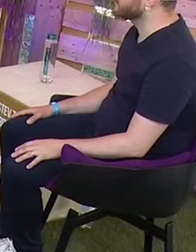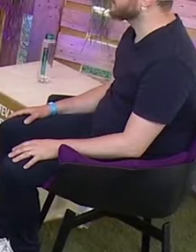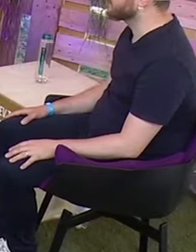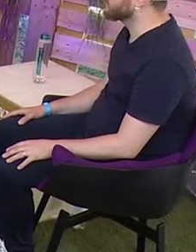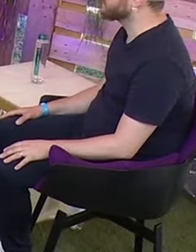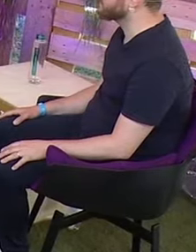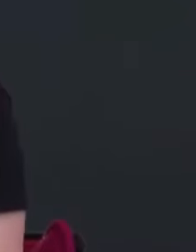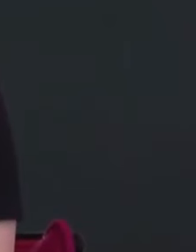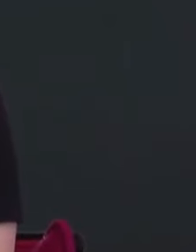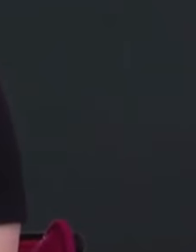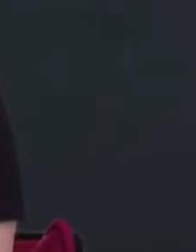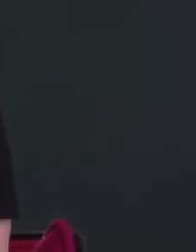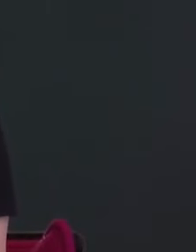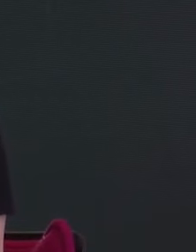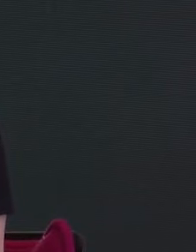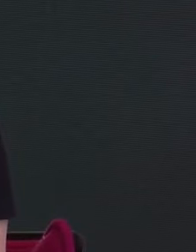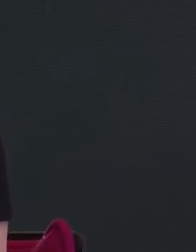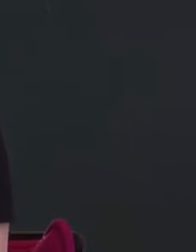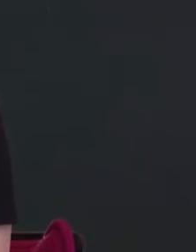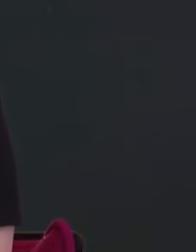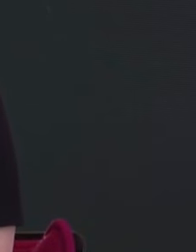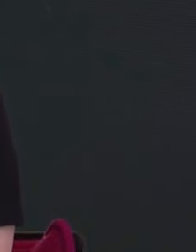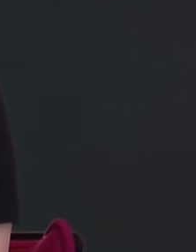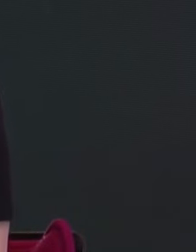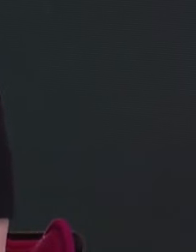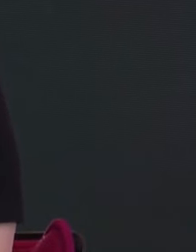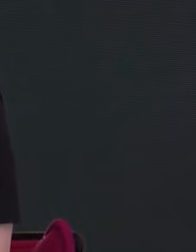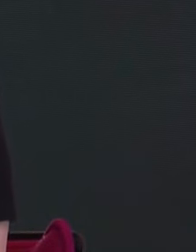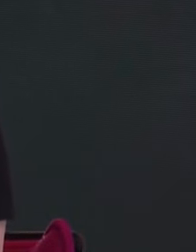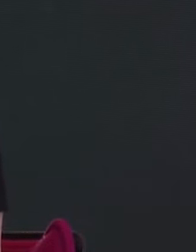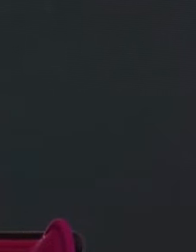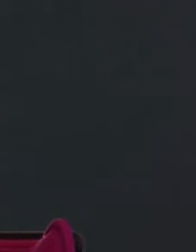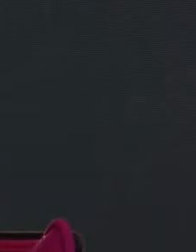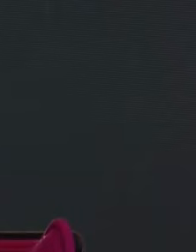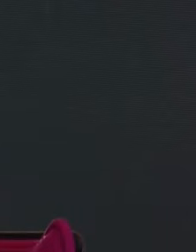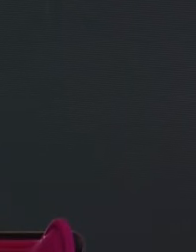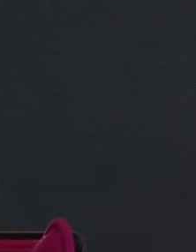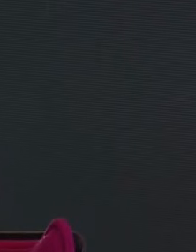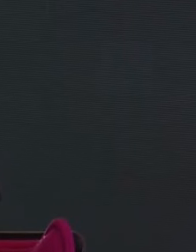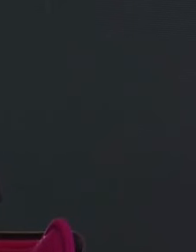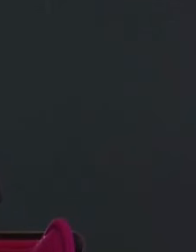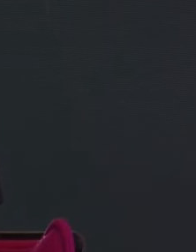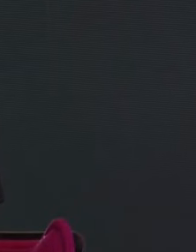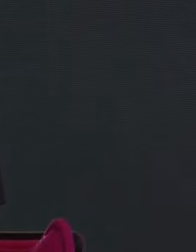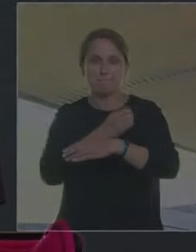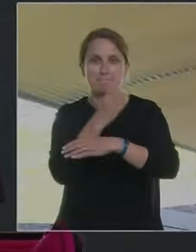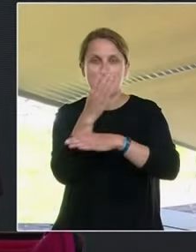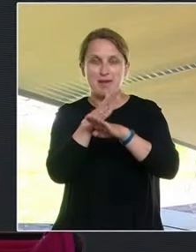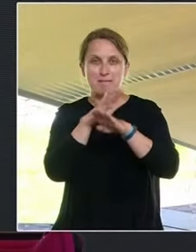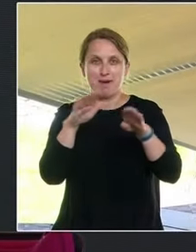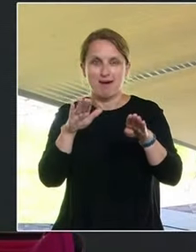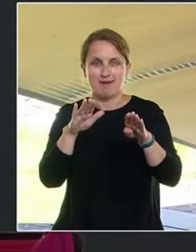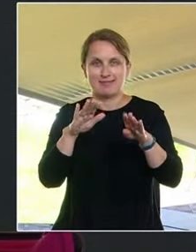And before we start, specifically would like to thank Norden, Nordic Council of Ministers, who has put together